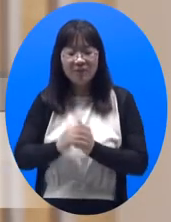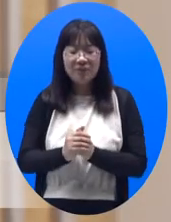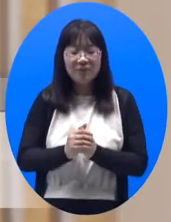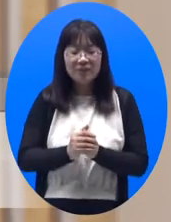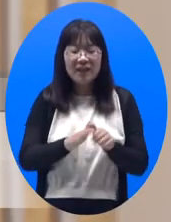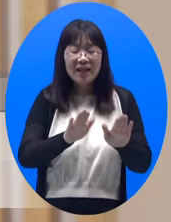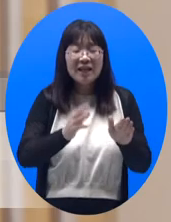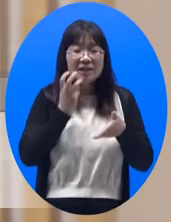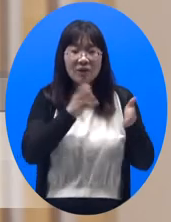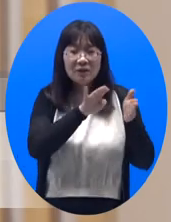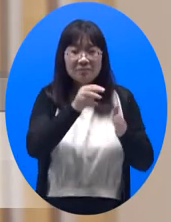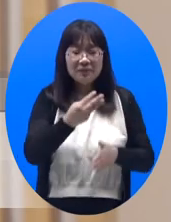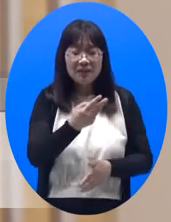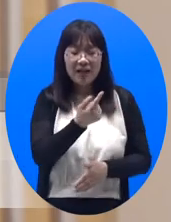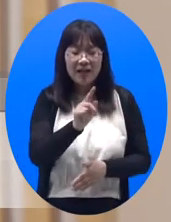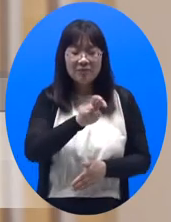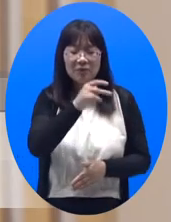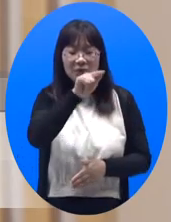Bring here